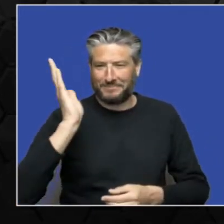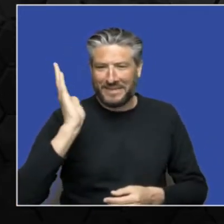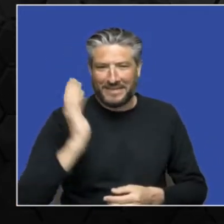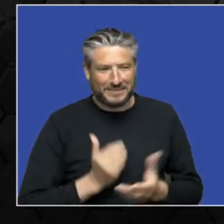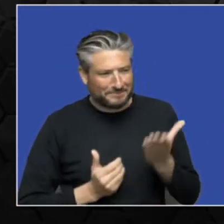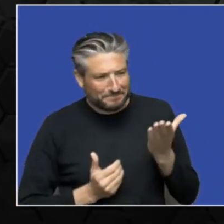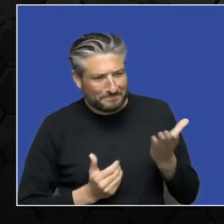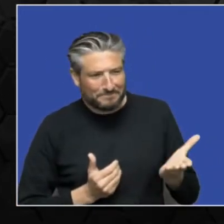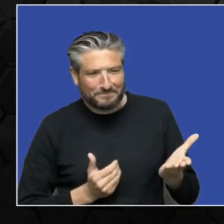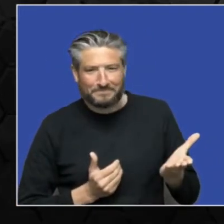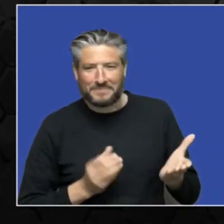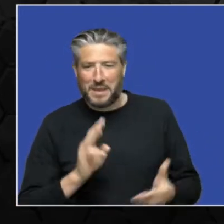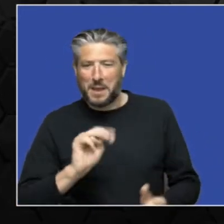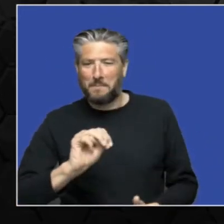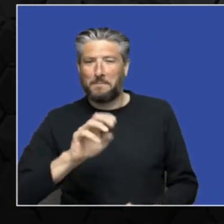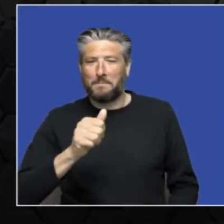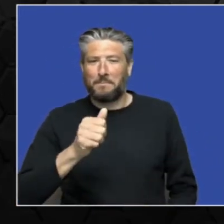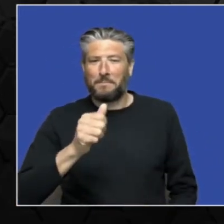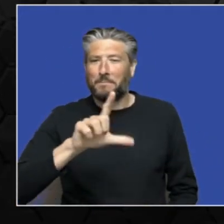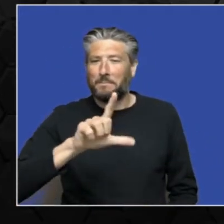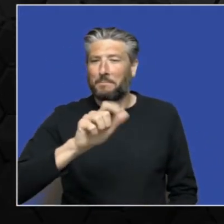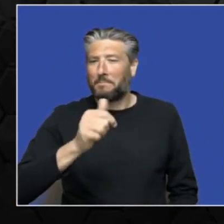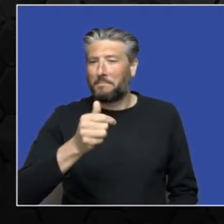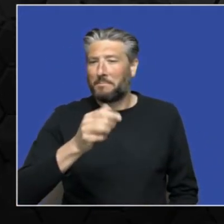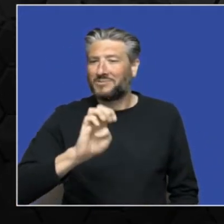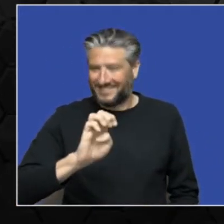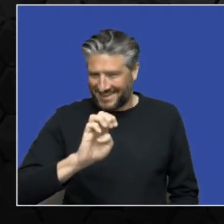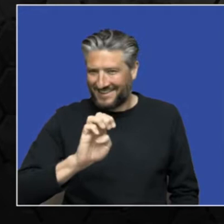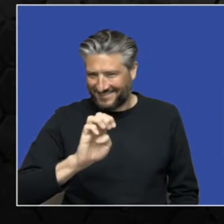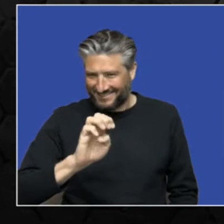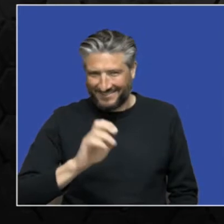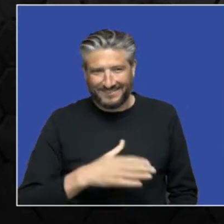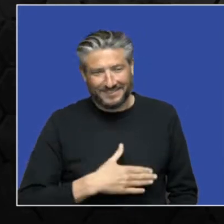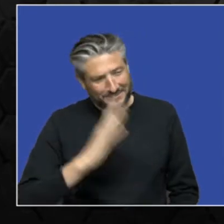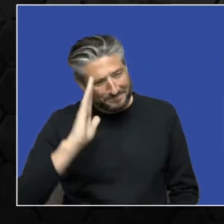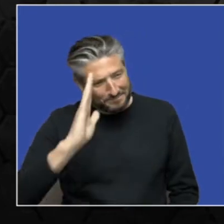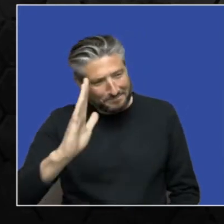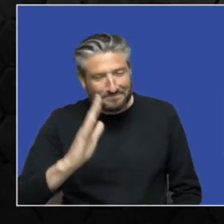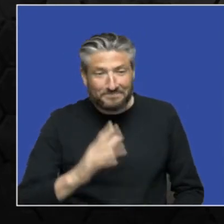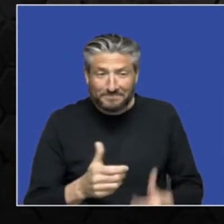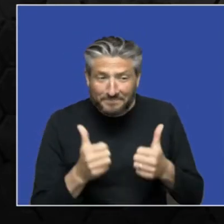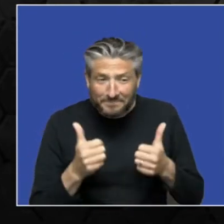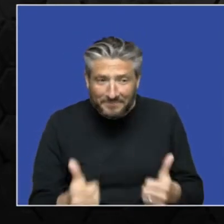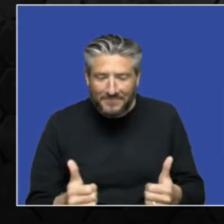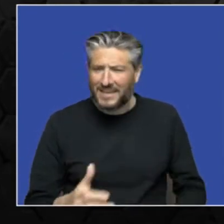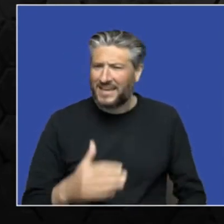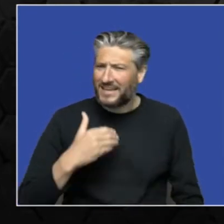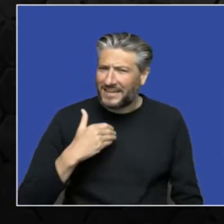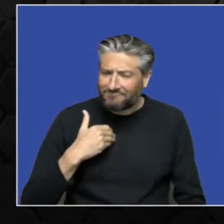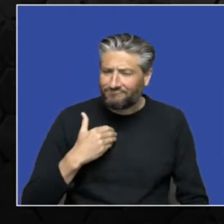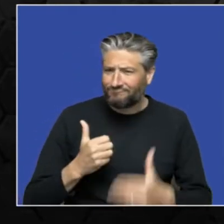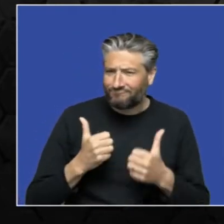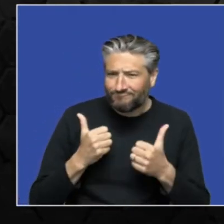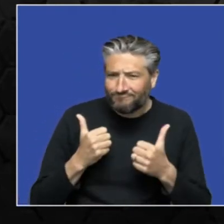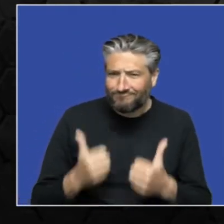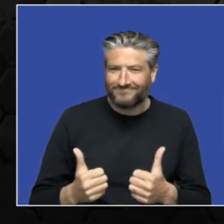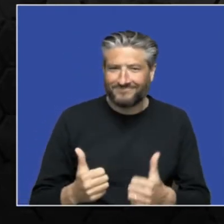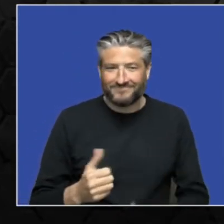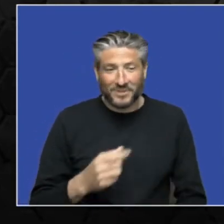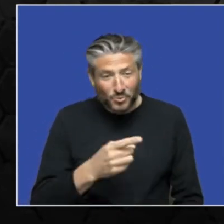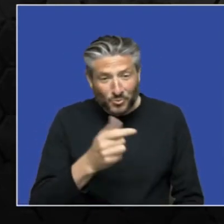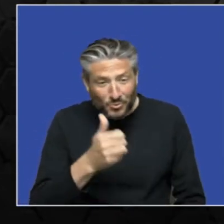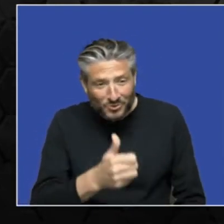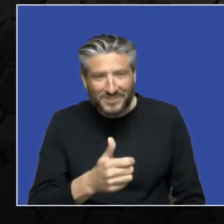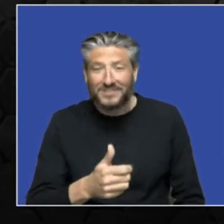Hey, Hey, how are you going? How are you doing? I'm doing great. How about you? I'm doing great as well. You're going to talk